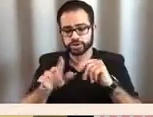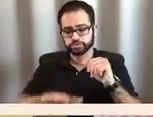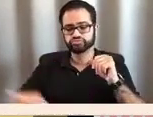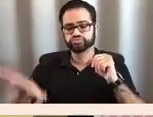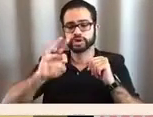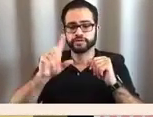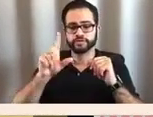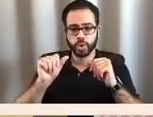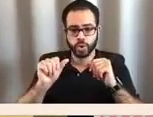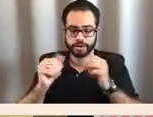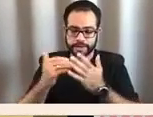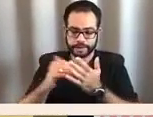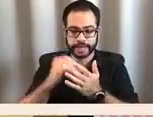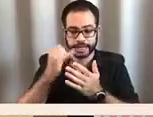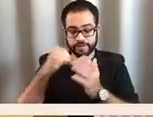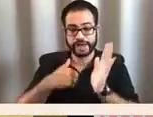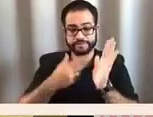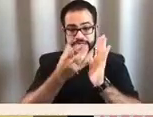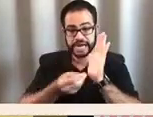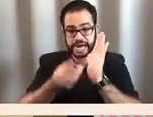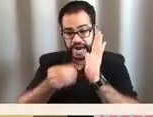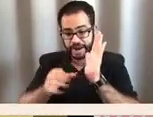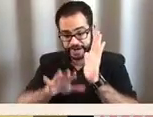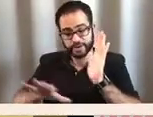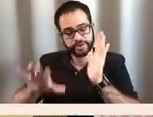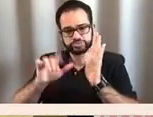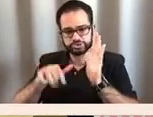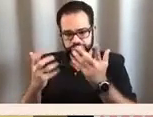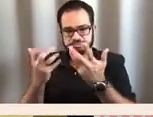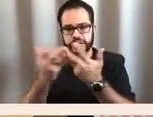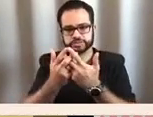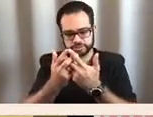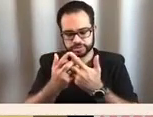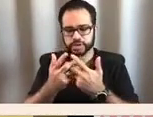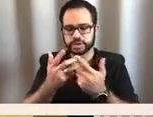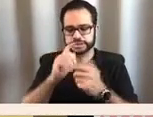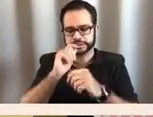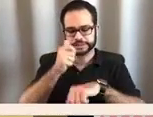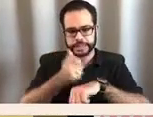in areas, again, where there's gaps. Build a team. We have